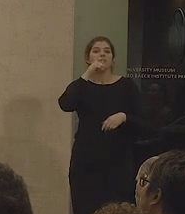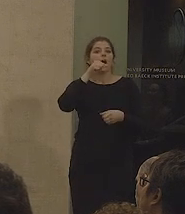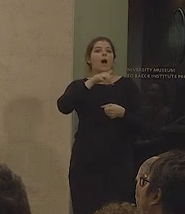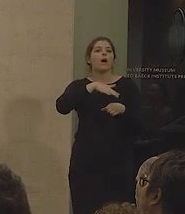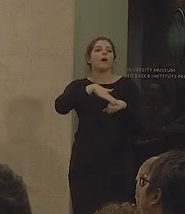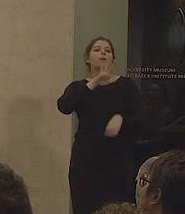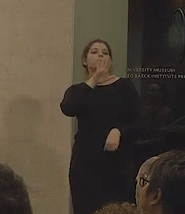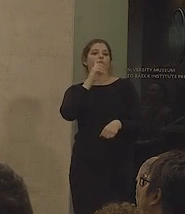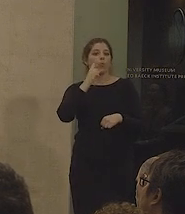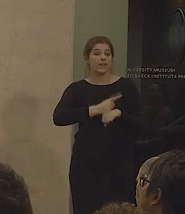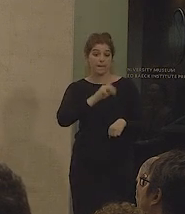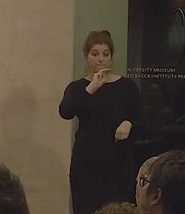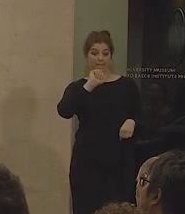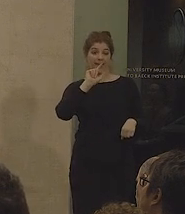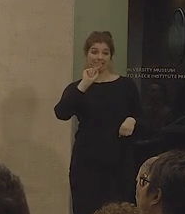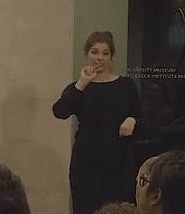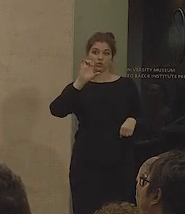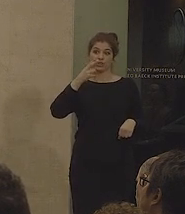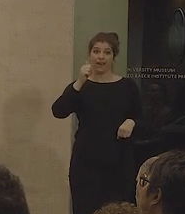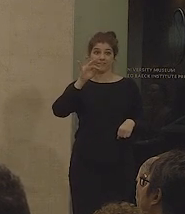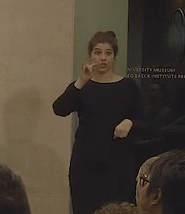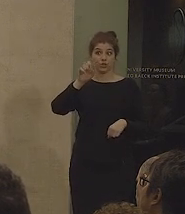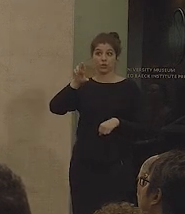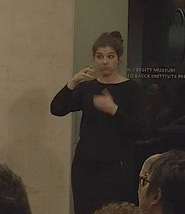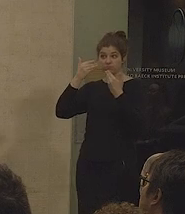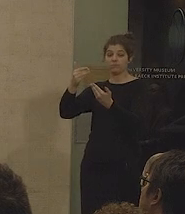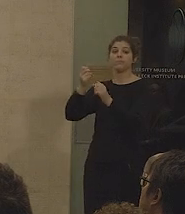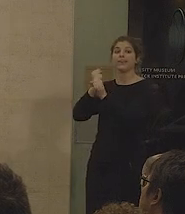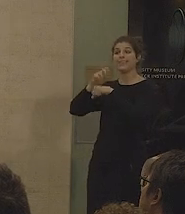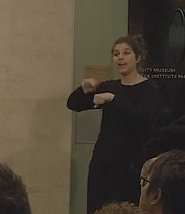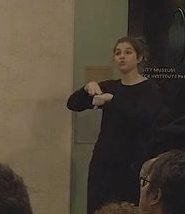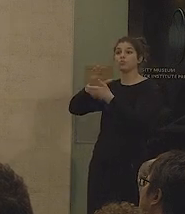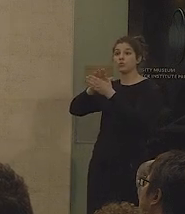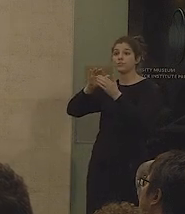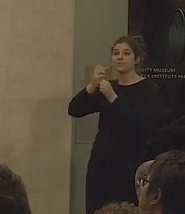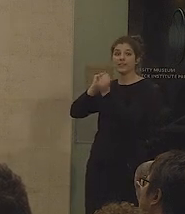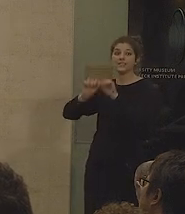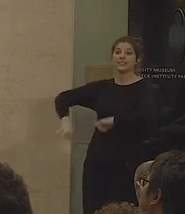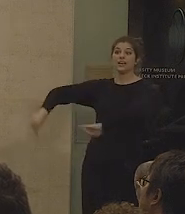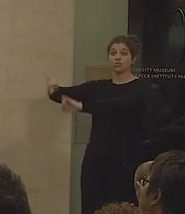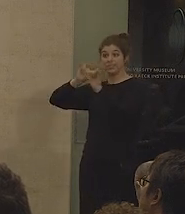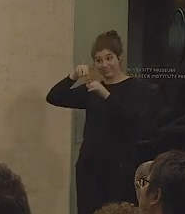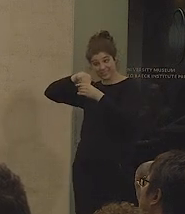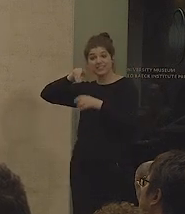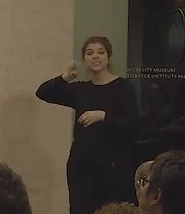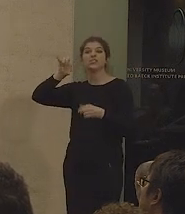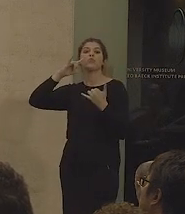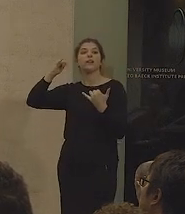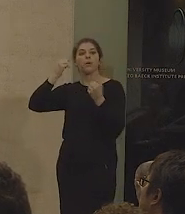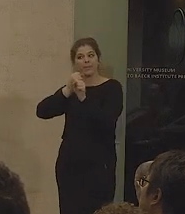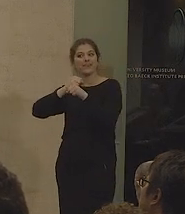day. Max Schachter set out to create national school safety standards, and he's in D.C. right now getting that